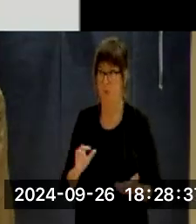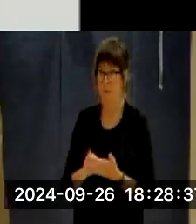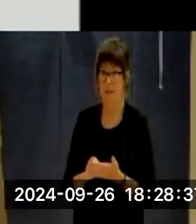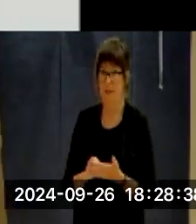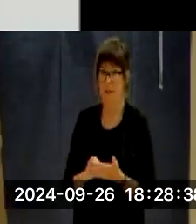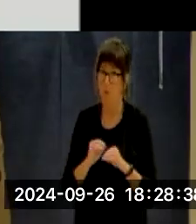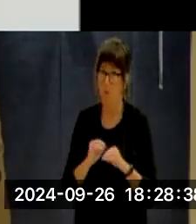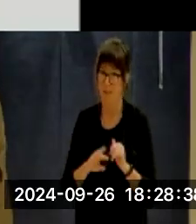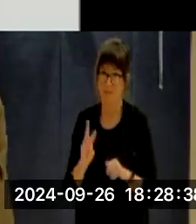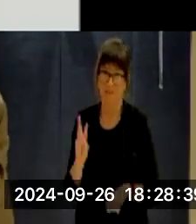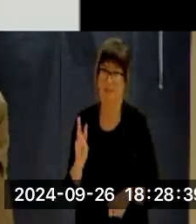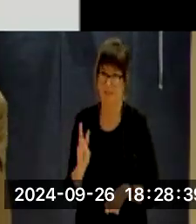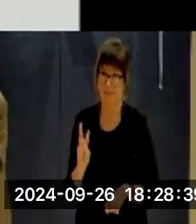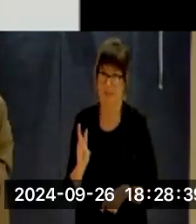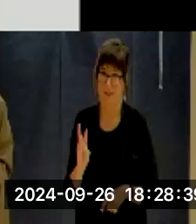6